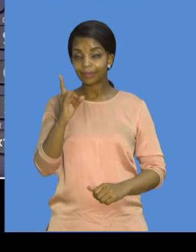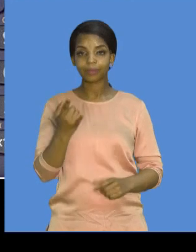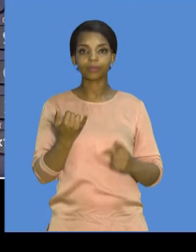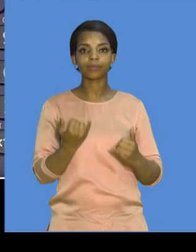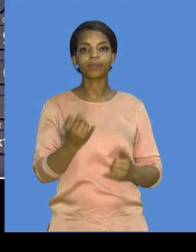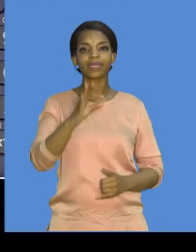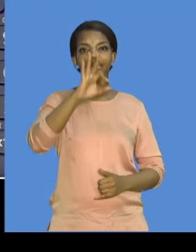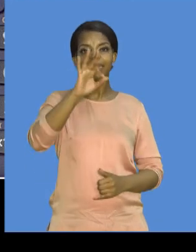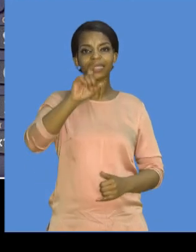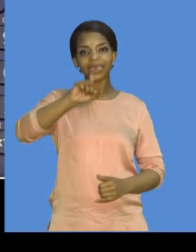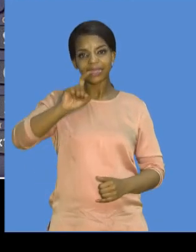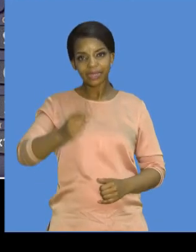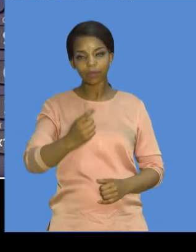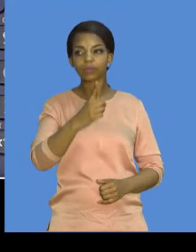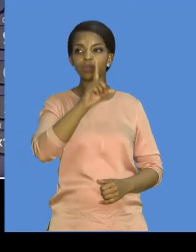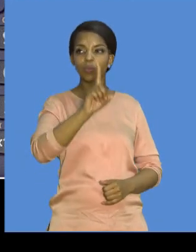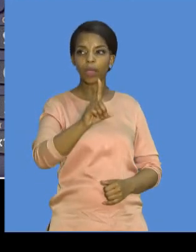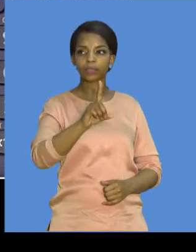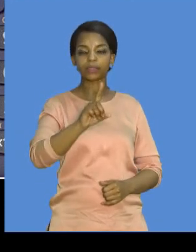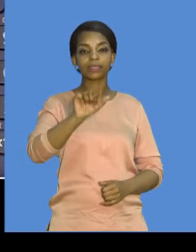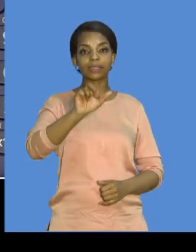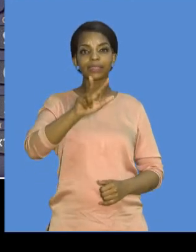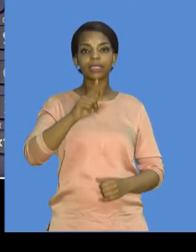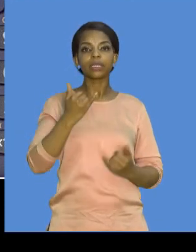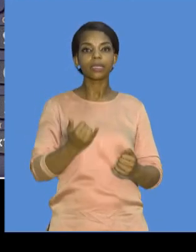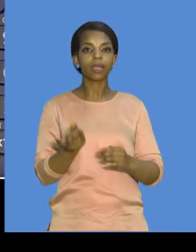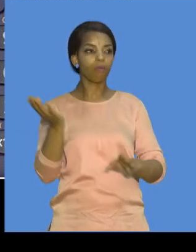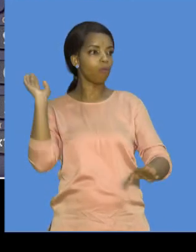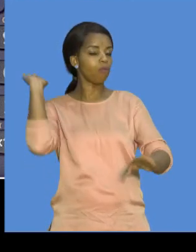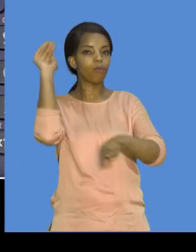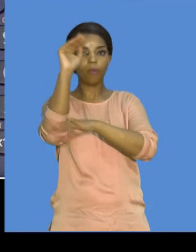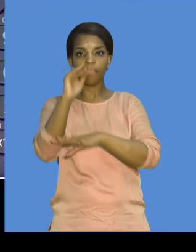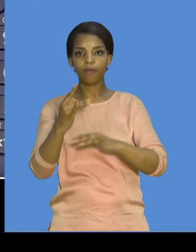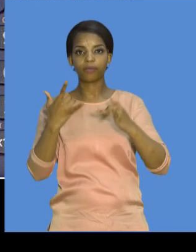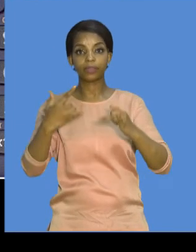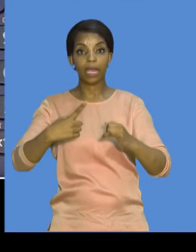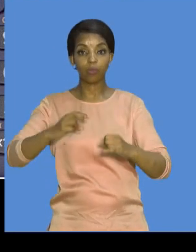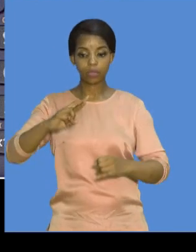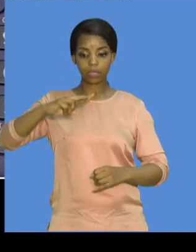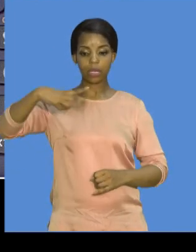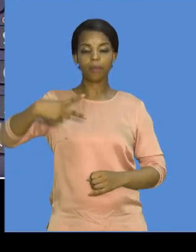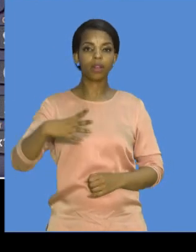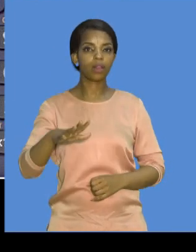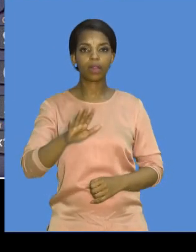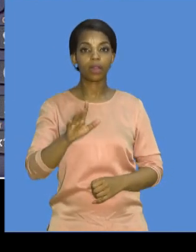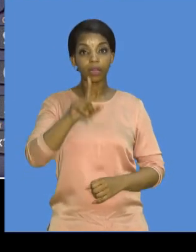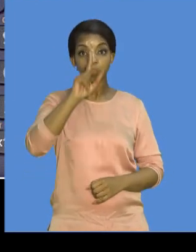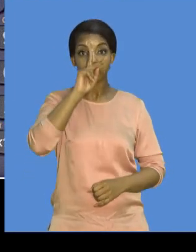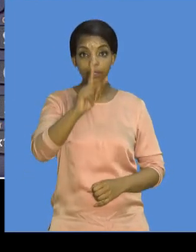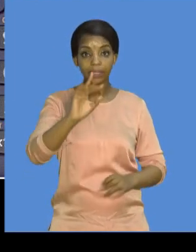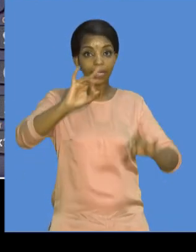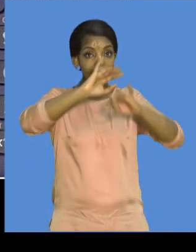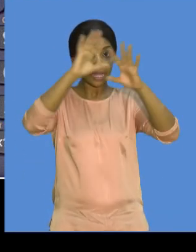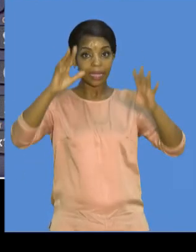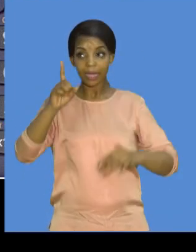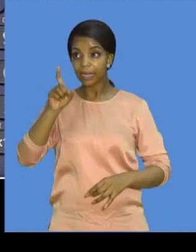it's 3,000. It's way more than double that, right? So you can really see that what is it that we are trying to talk